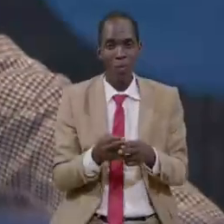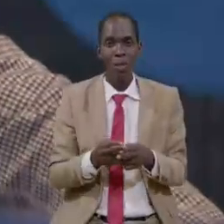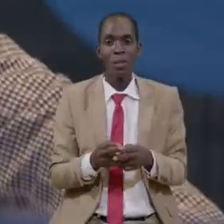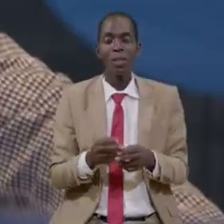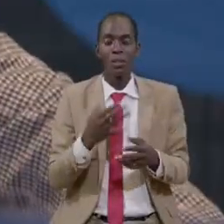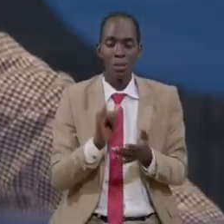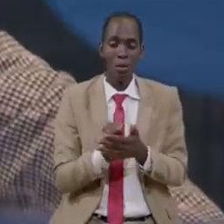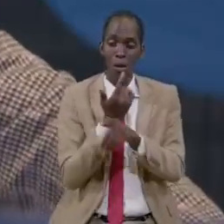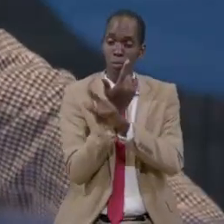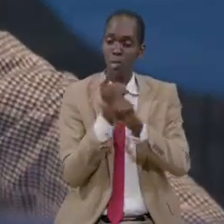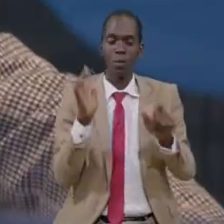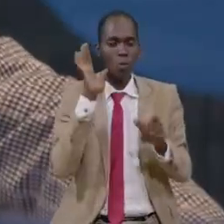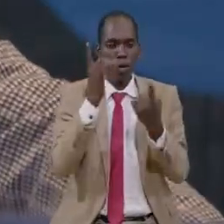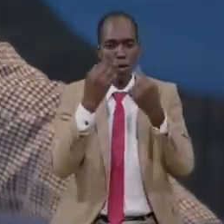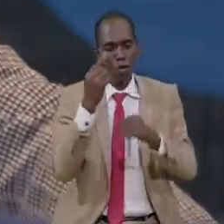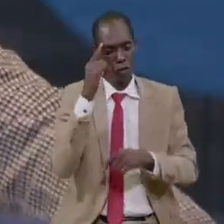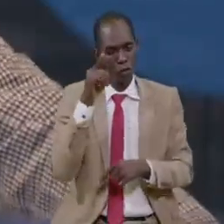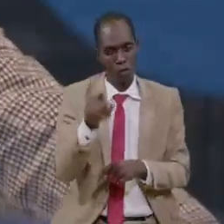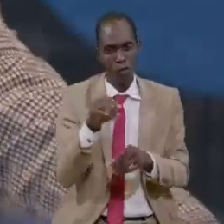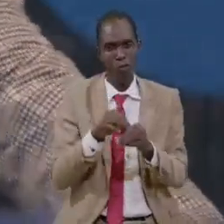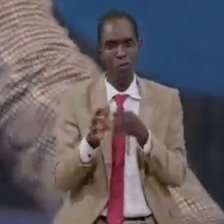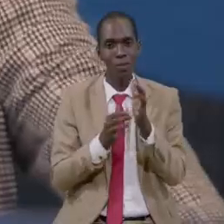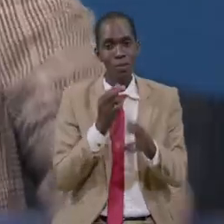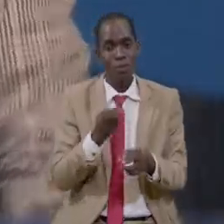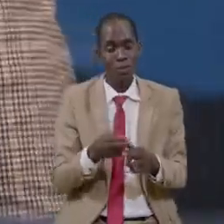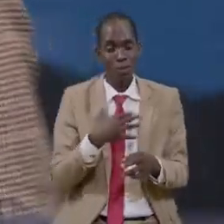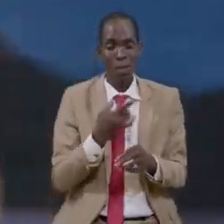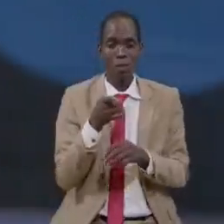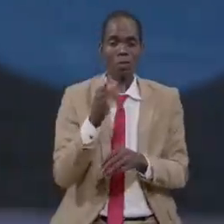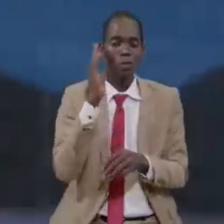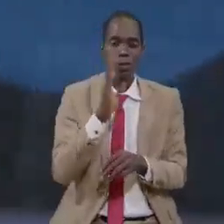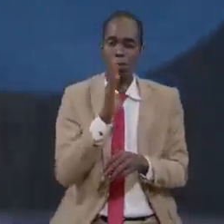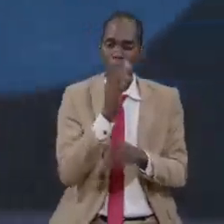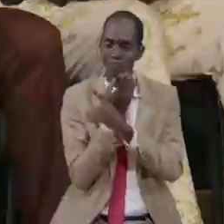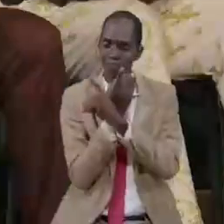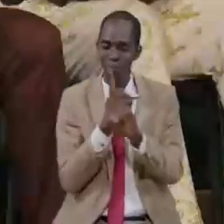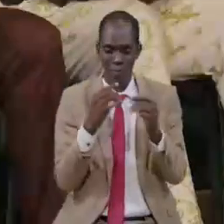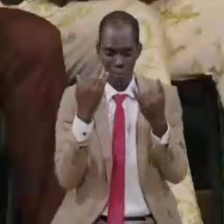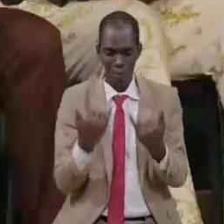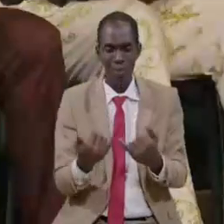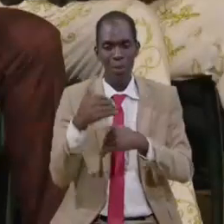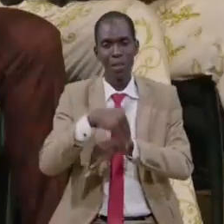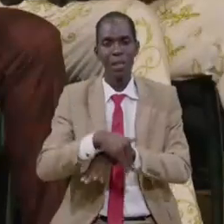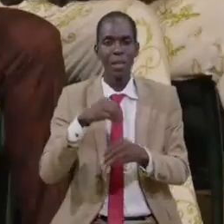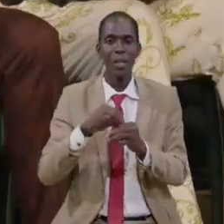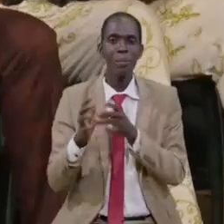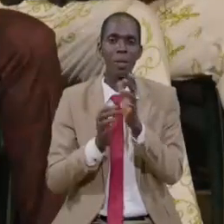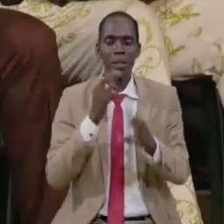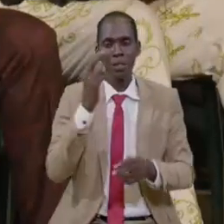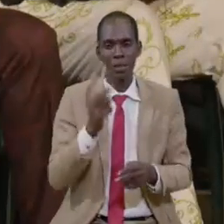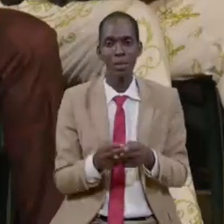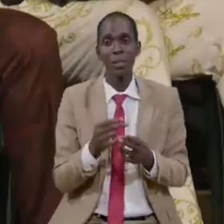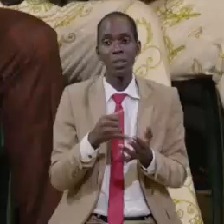tonight, and deliverance will come tonight in Jesus' name. It says,